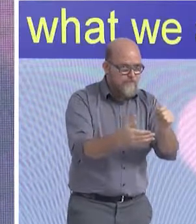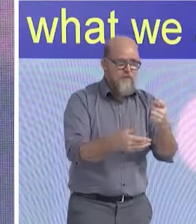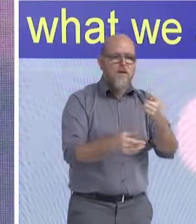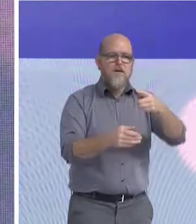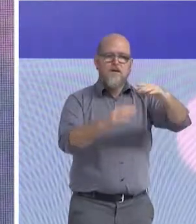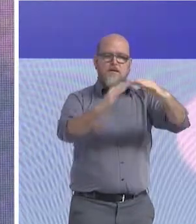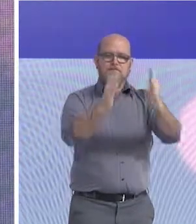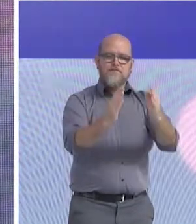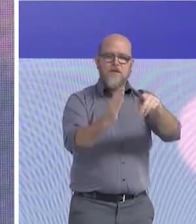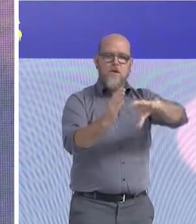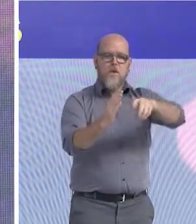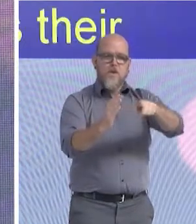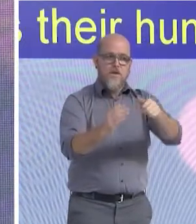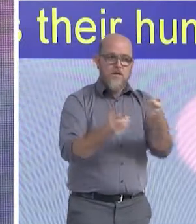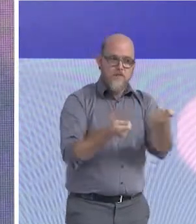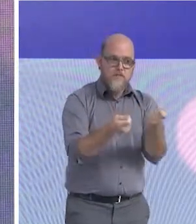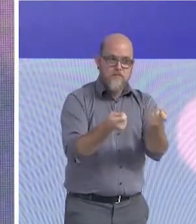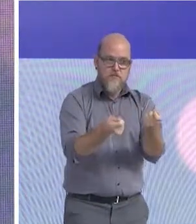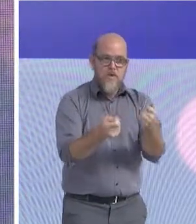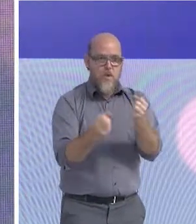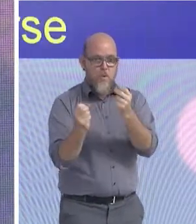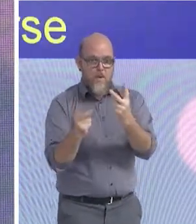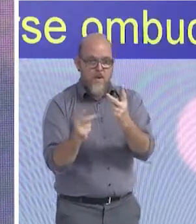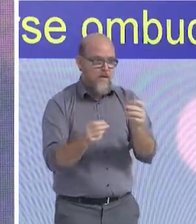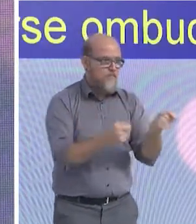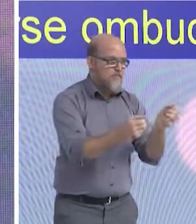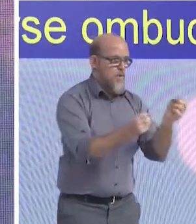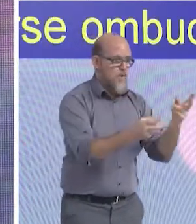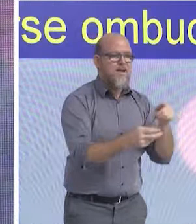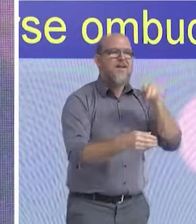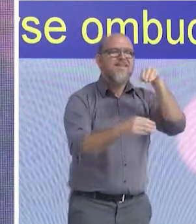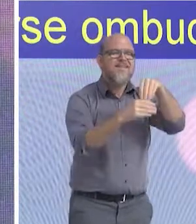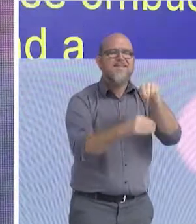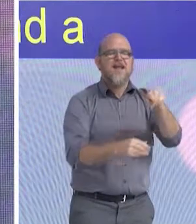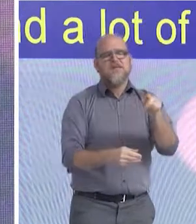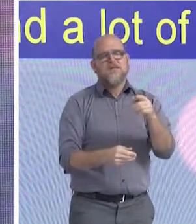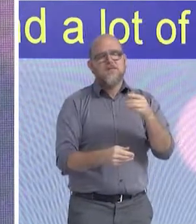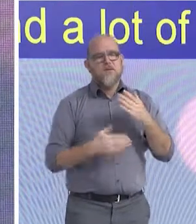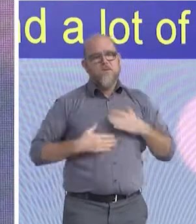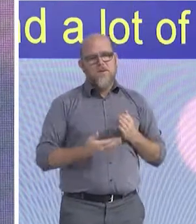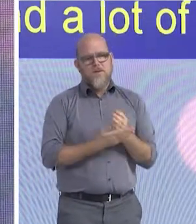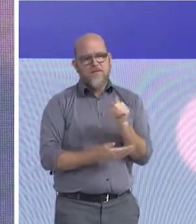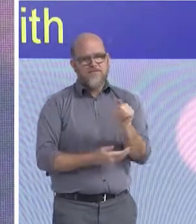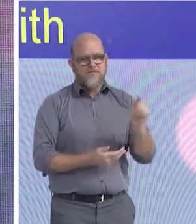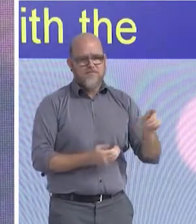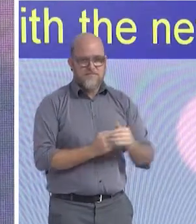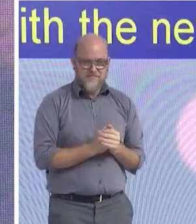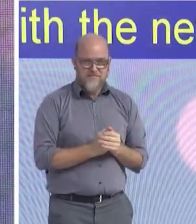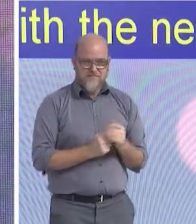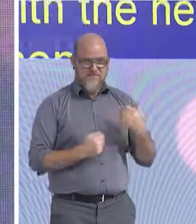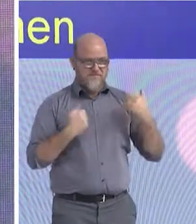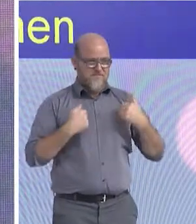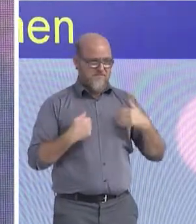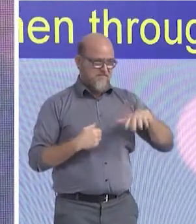rights. So, of course, ombudsmen deal in soft power, and a lot of the work that I do with the network of ombudsmen throughout the European